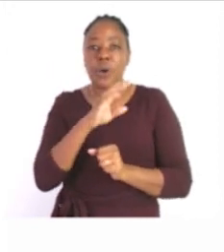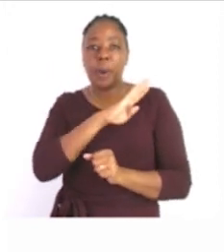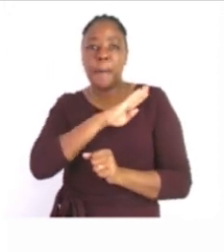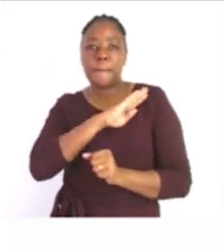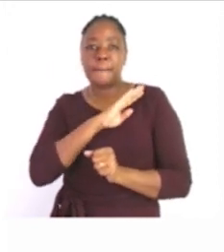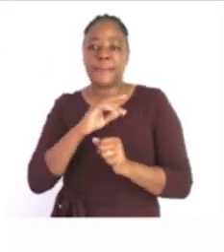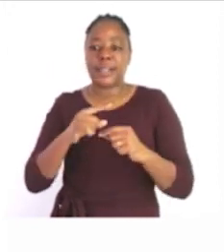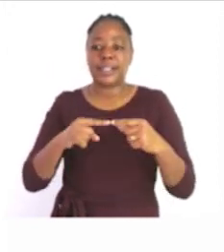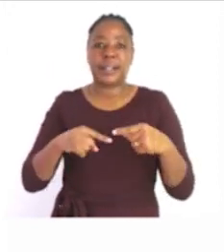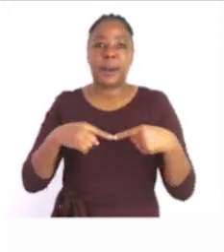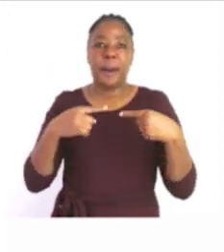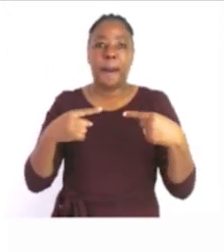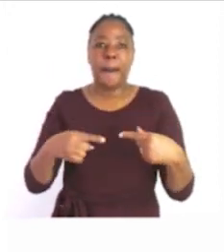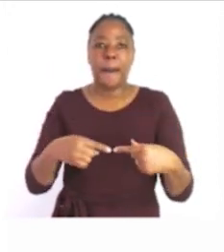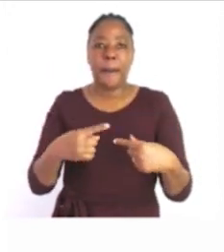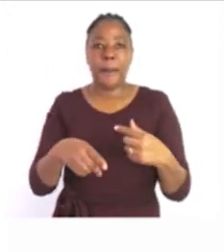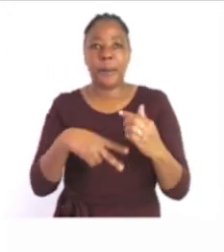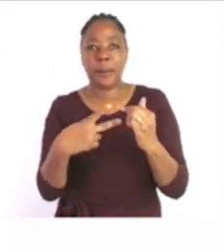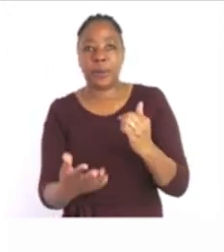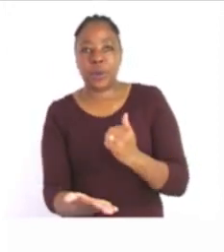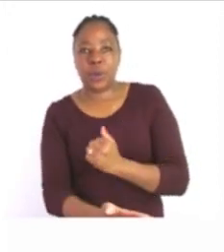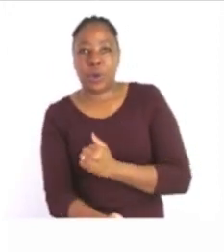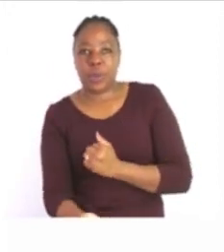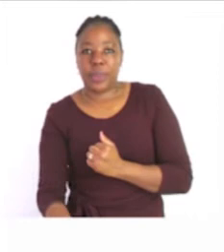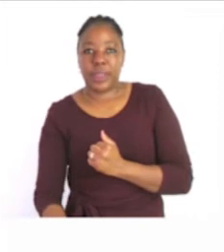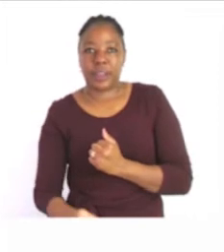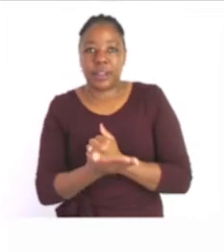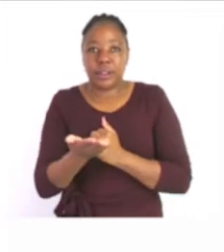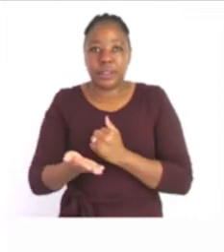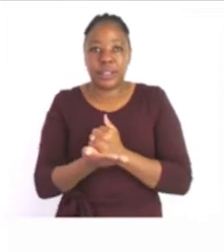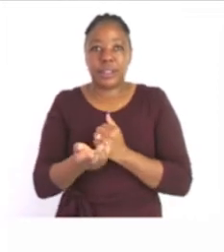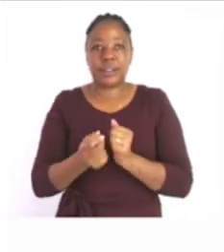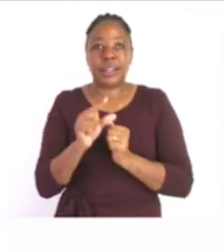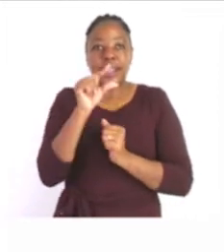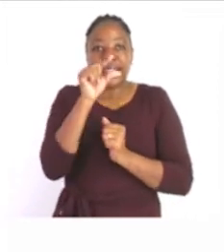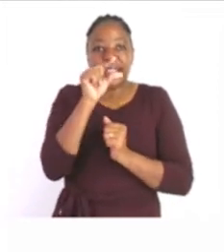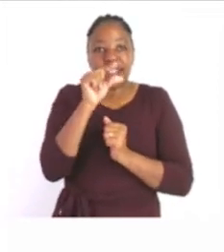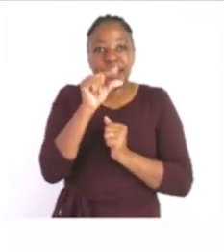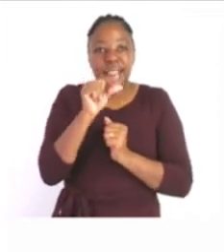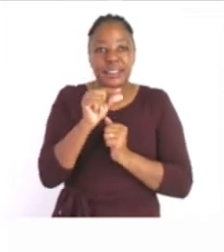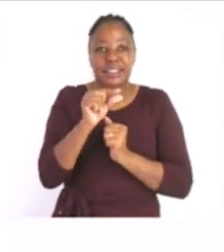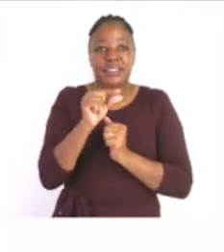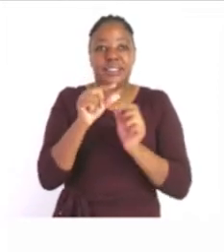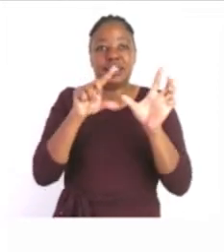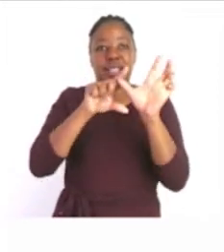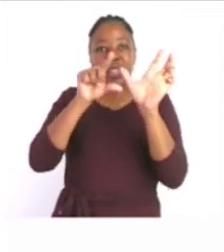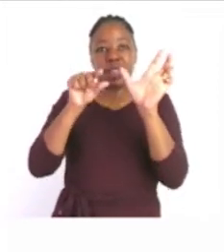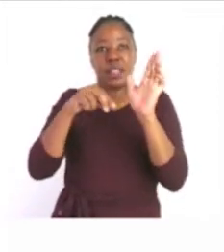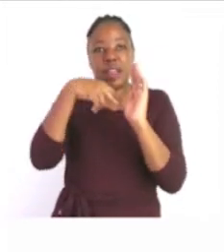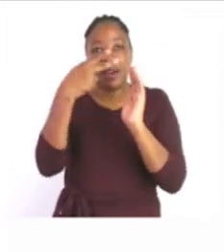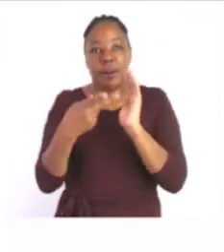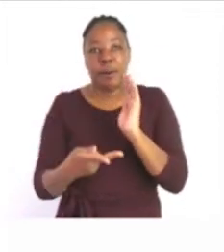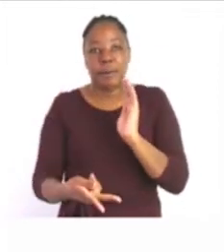round, falling softly to the ground. Little leaves fall softly down on the